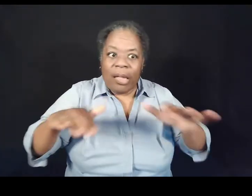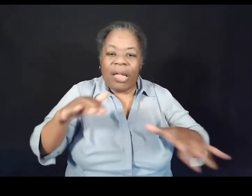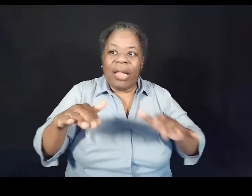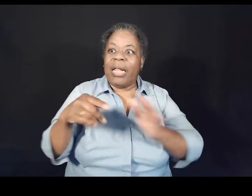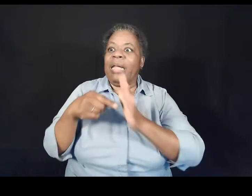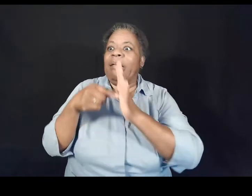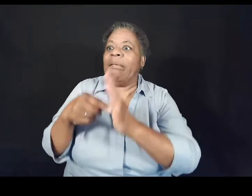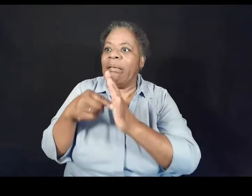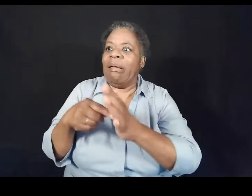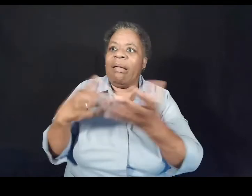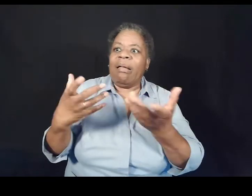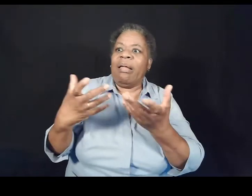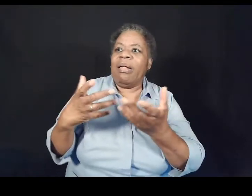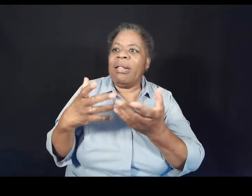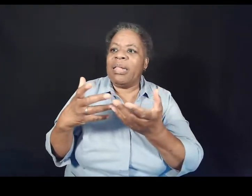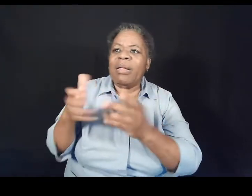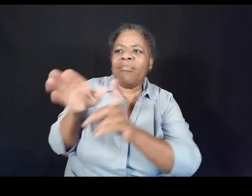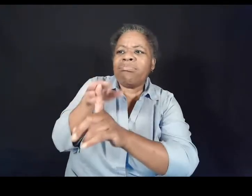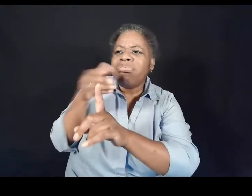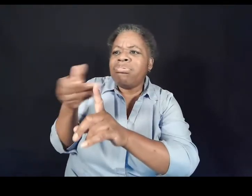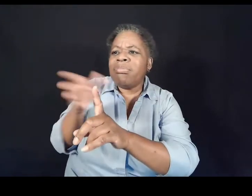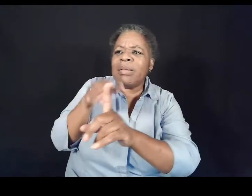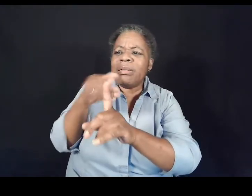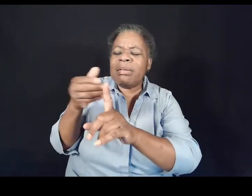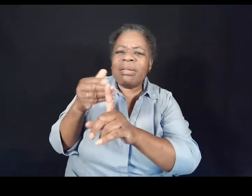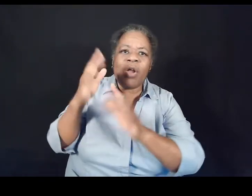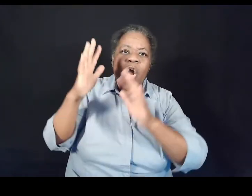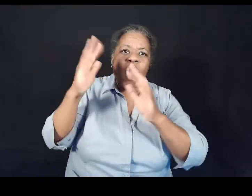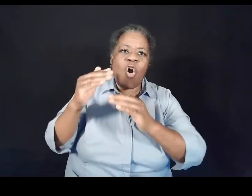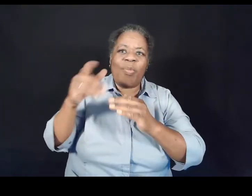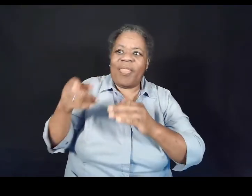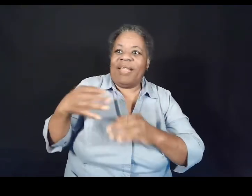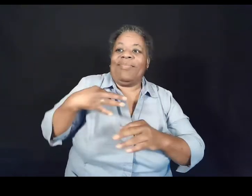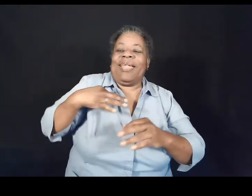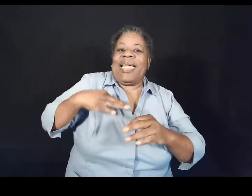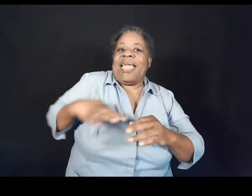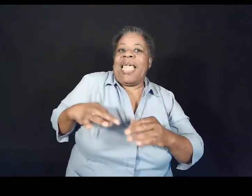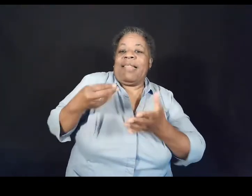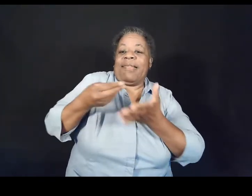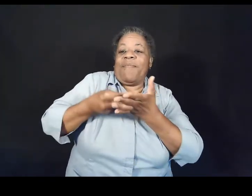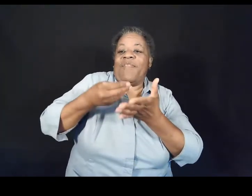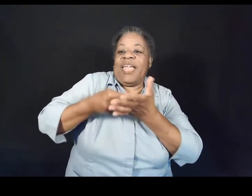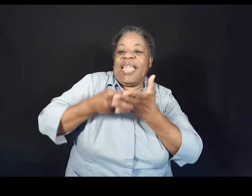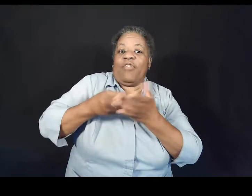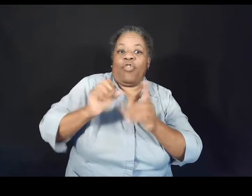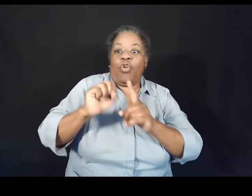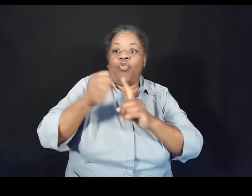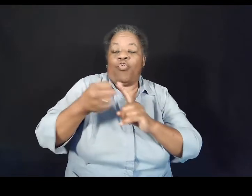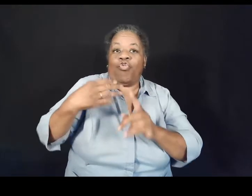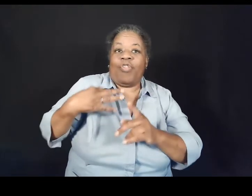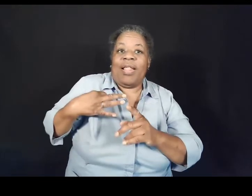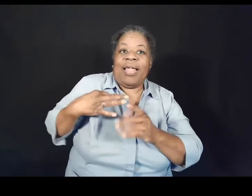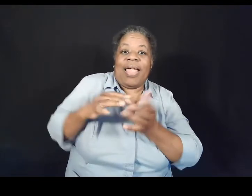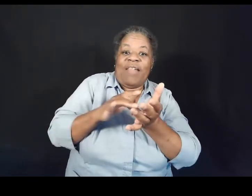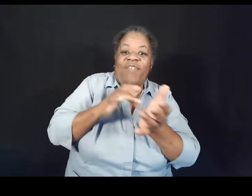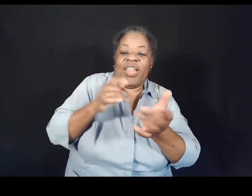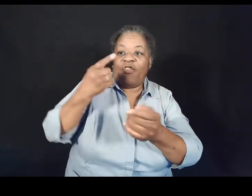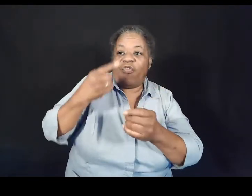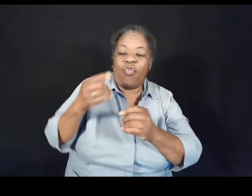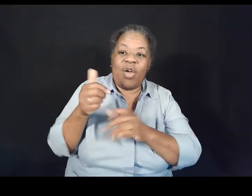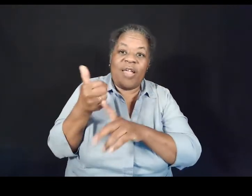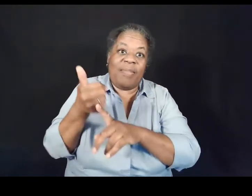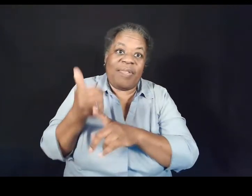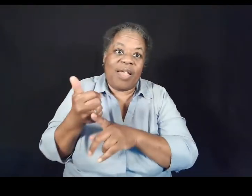preferential treatment towards them, in hopes that they might gain some financial or social advantage for themselves or for the Jesus